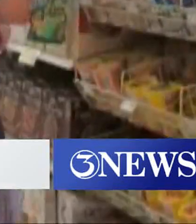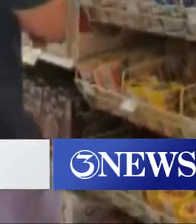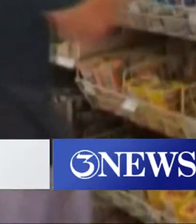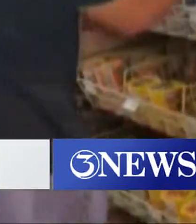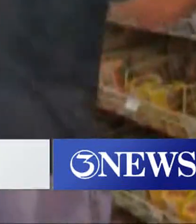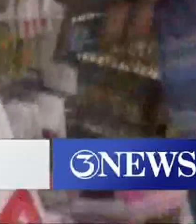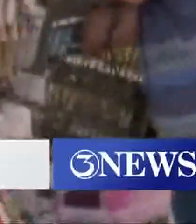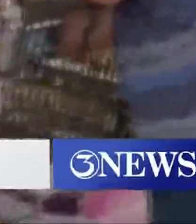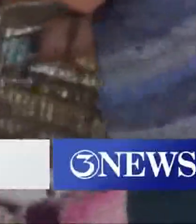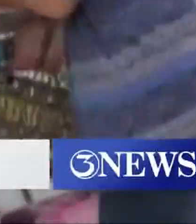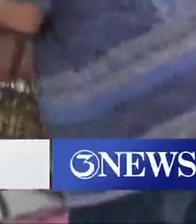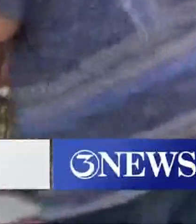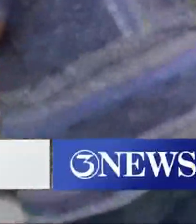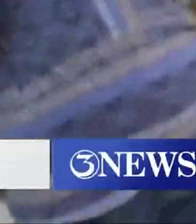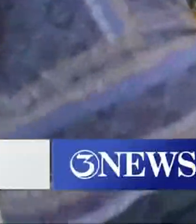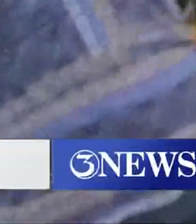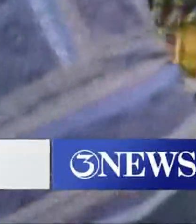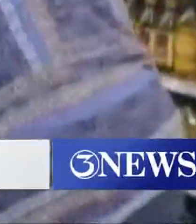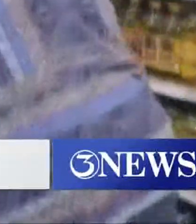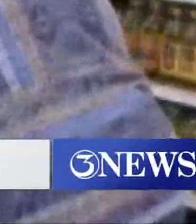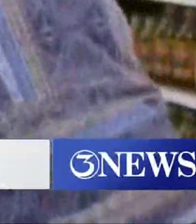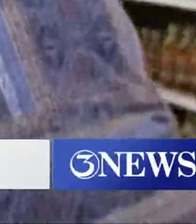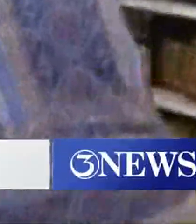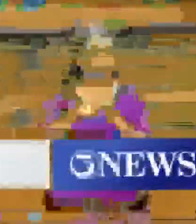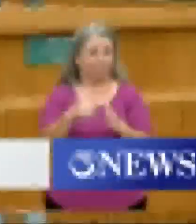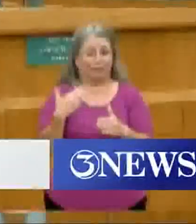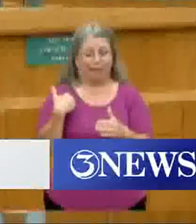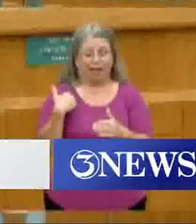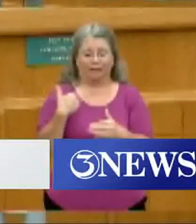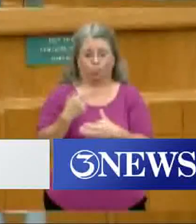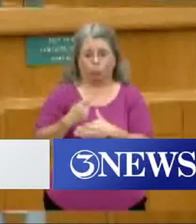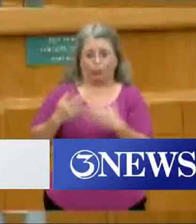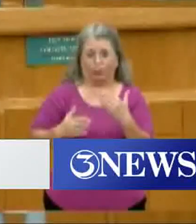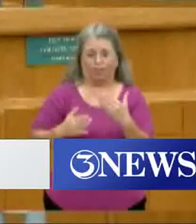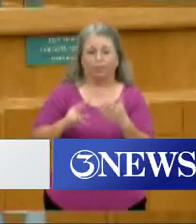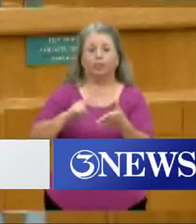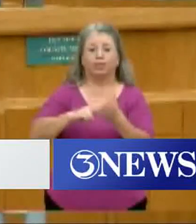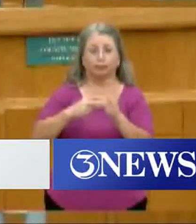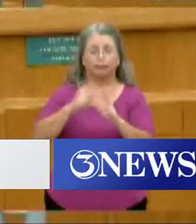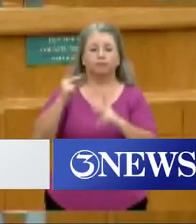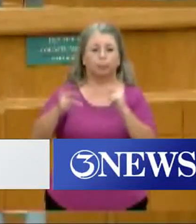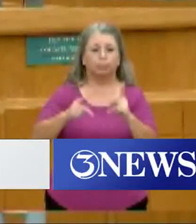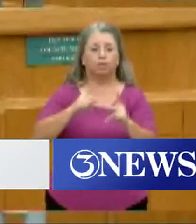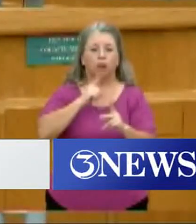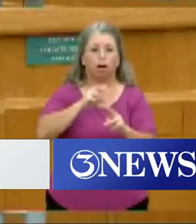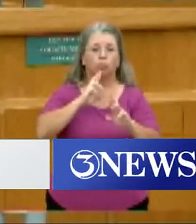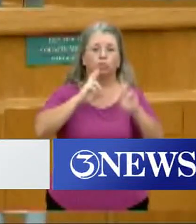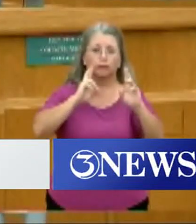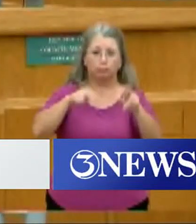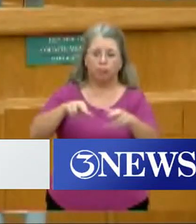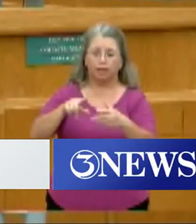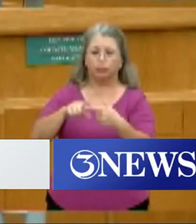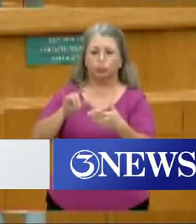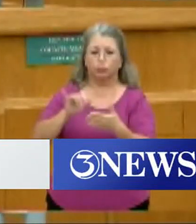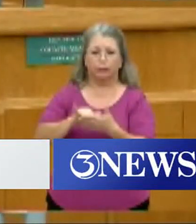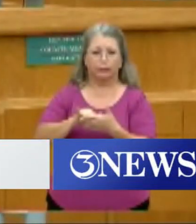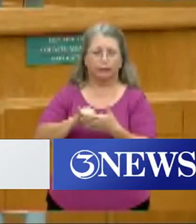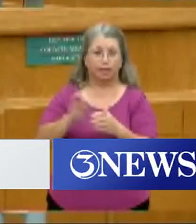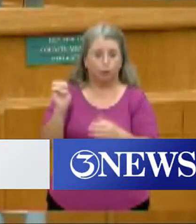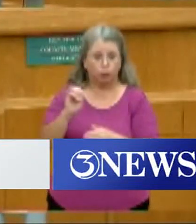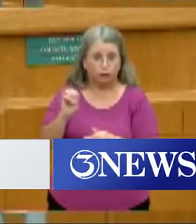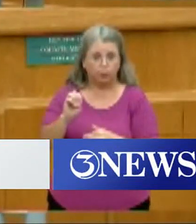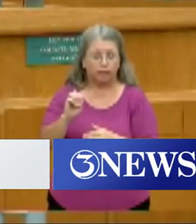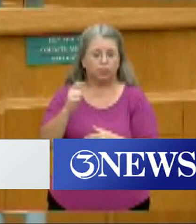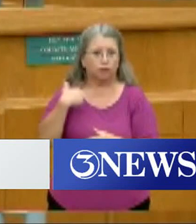interactions have gone down from the previous week. People are responding to the emergency that we're in right now